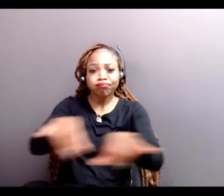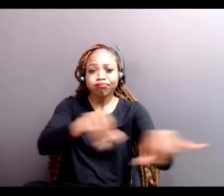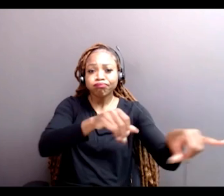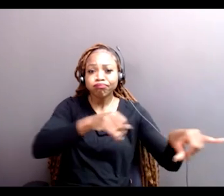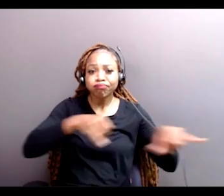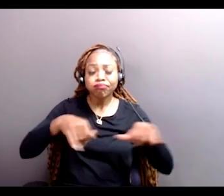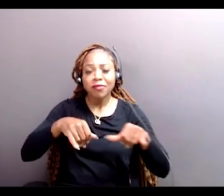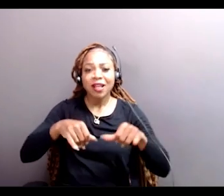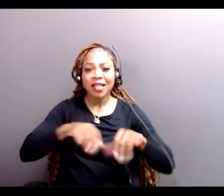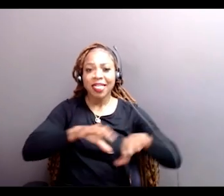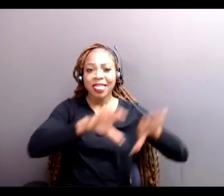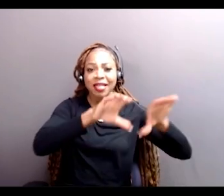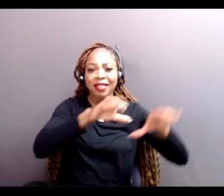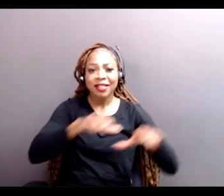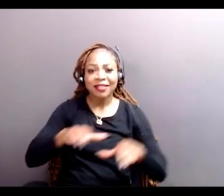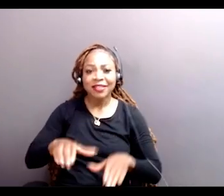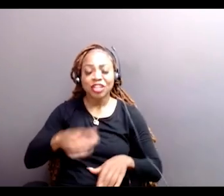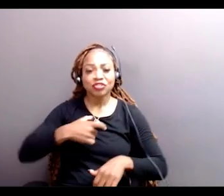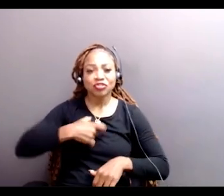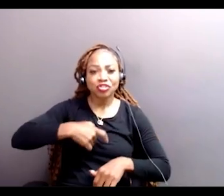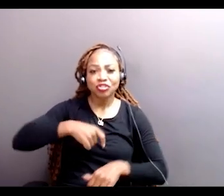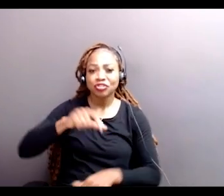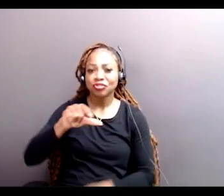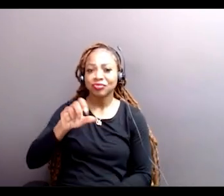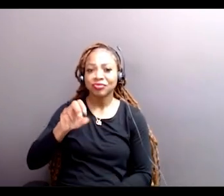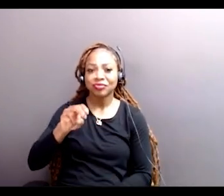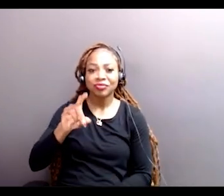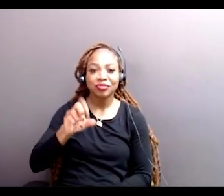gender, ableism,